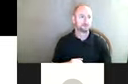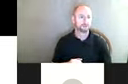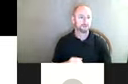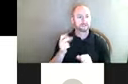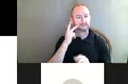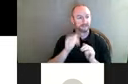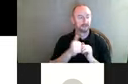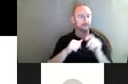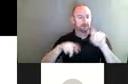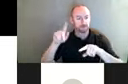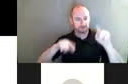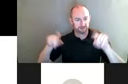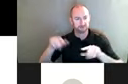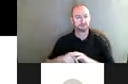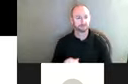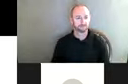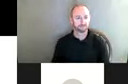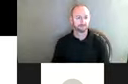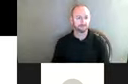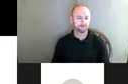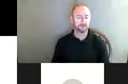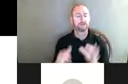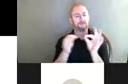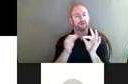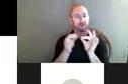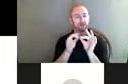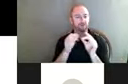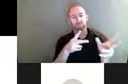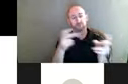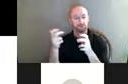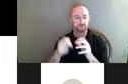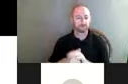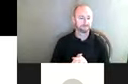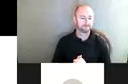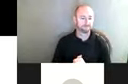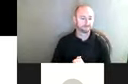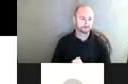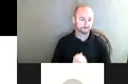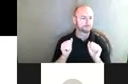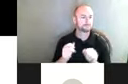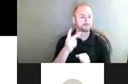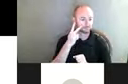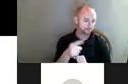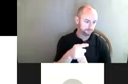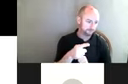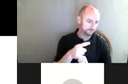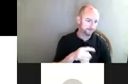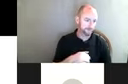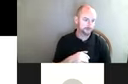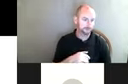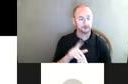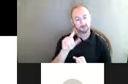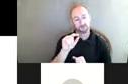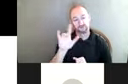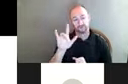that how it varies in the values that it's pulling out. You know, you can see on this, just this section of probably 20,